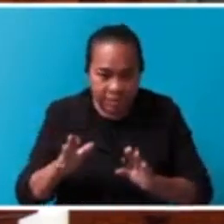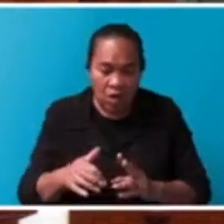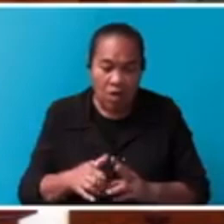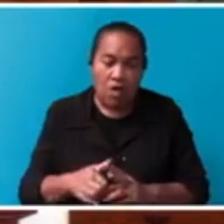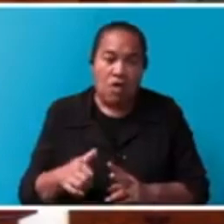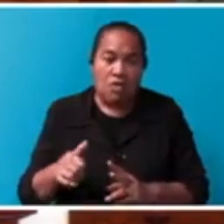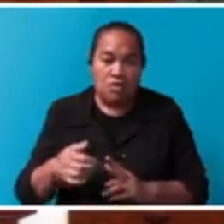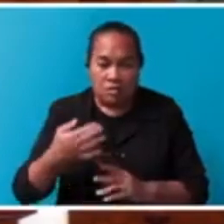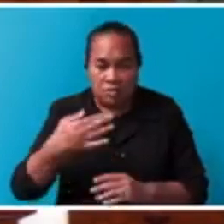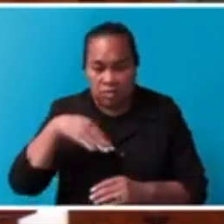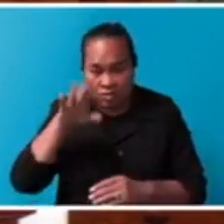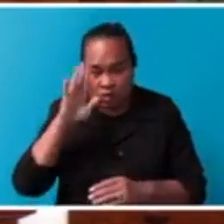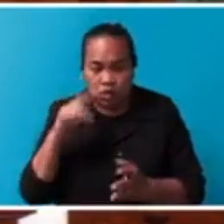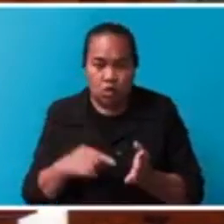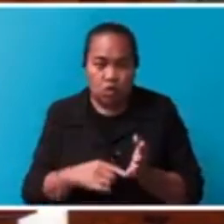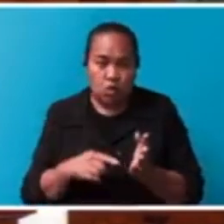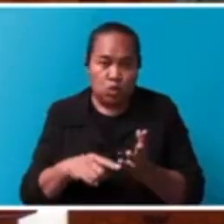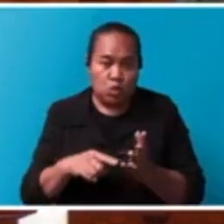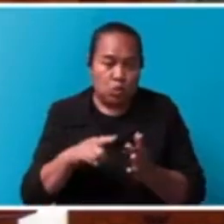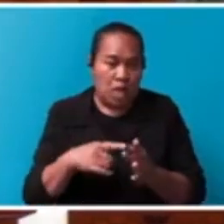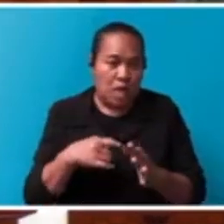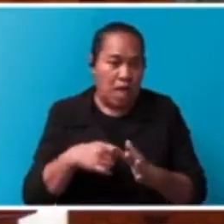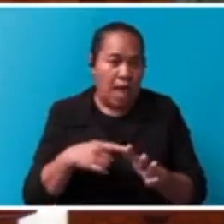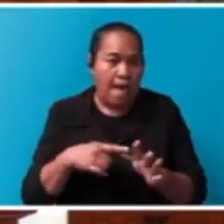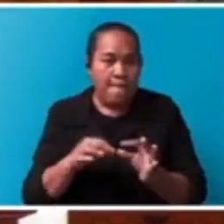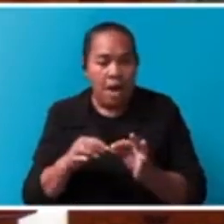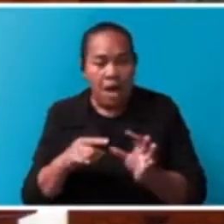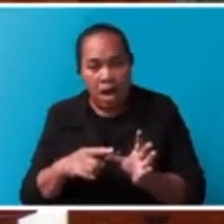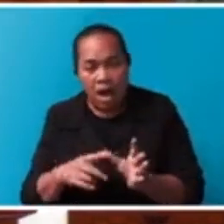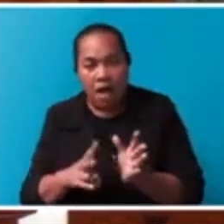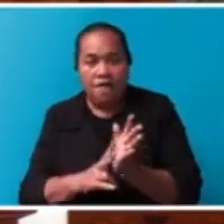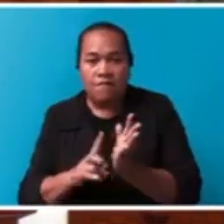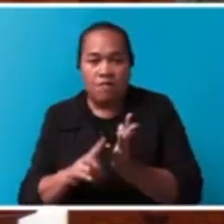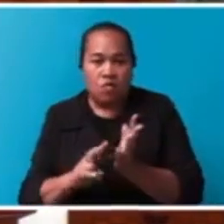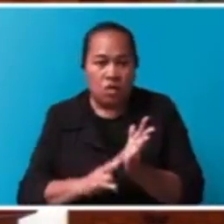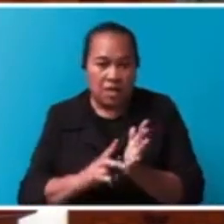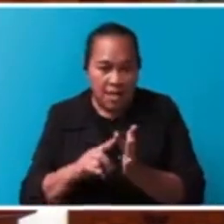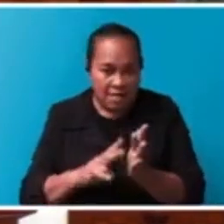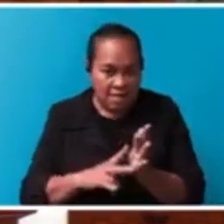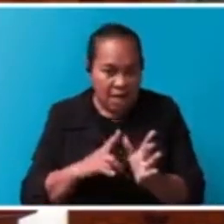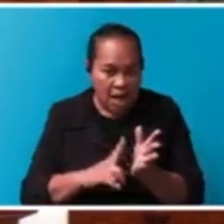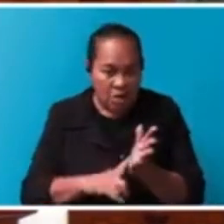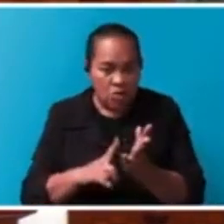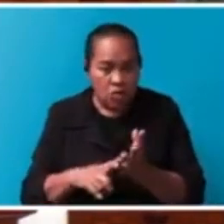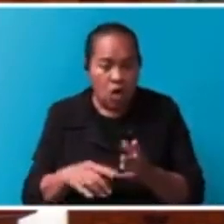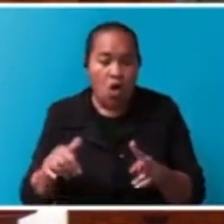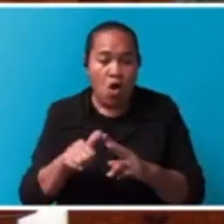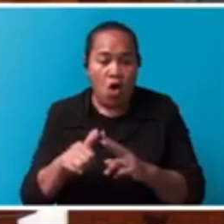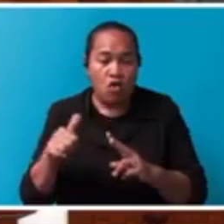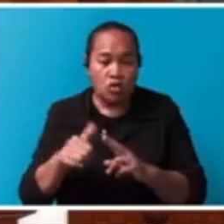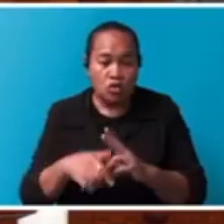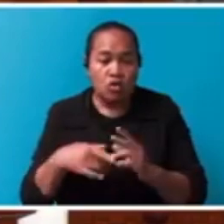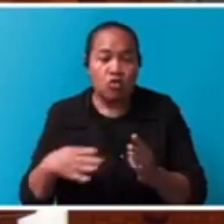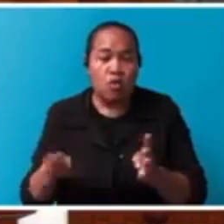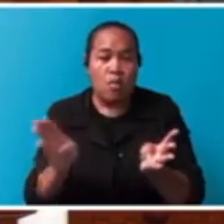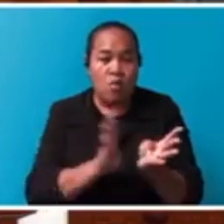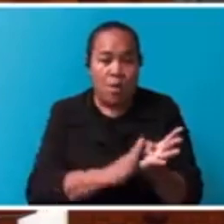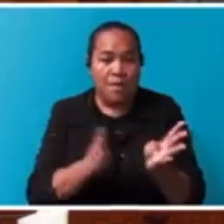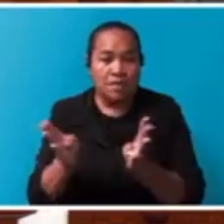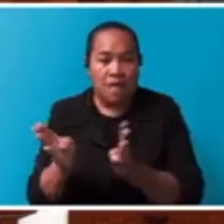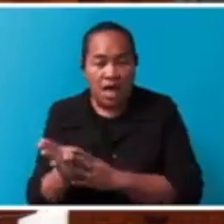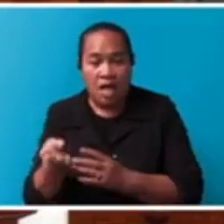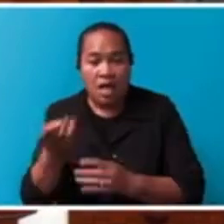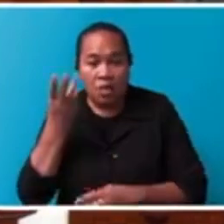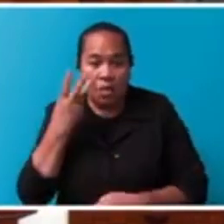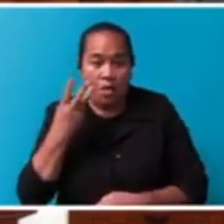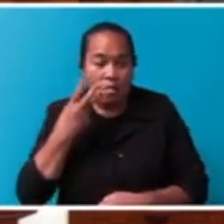na tuikamba, na buniwalu. No ba turang sa kong bersanga, wana marambale na rokin